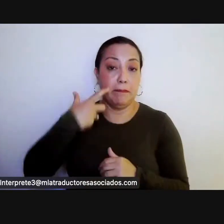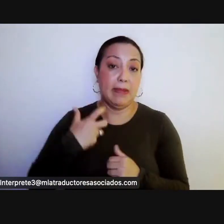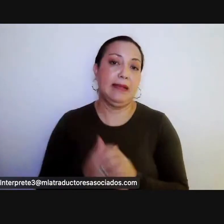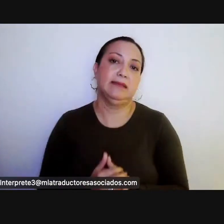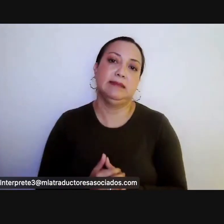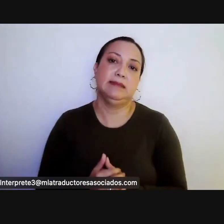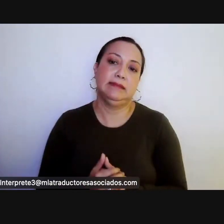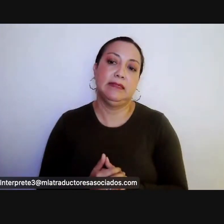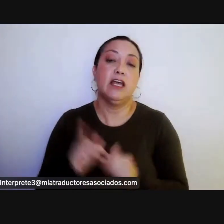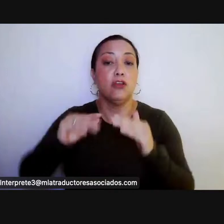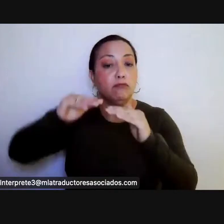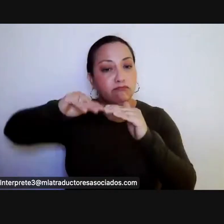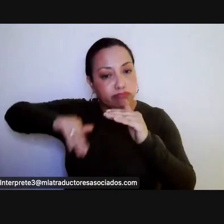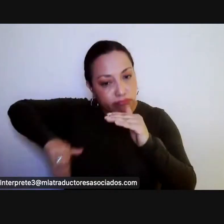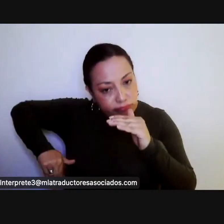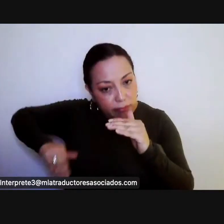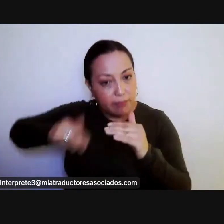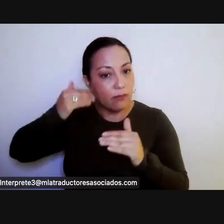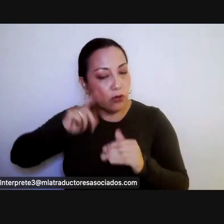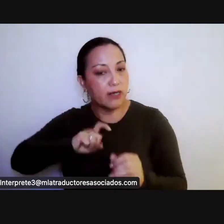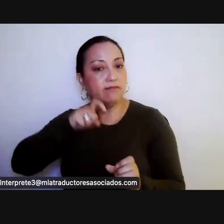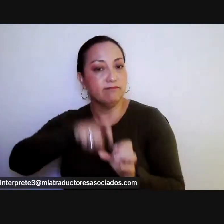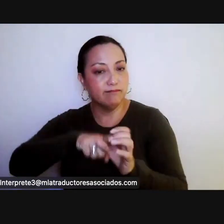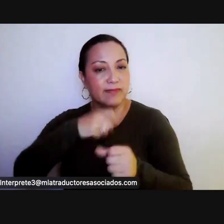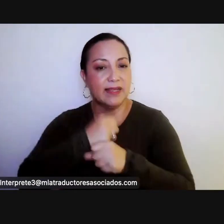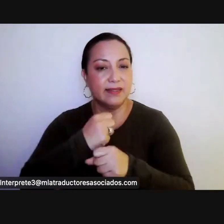really back. This